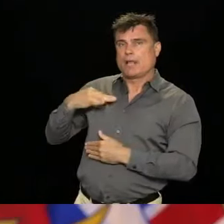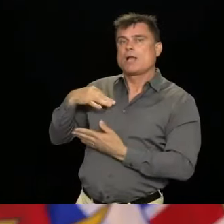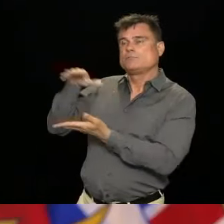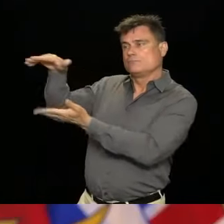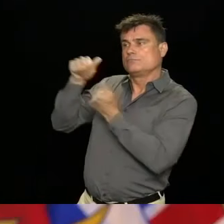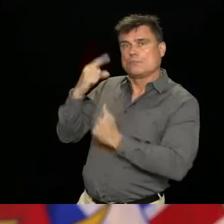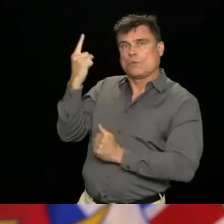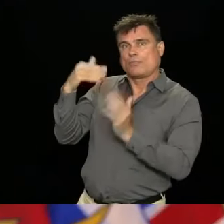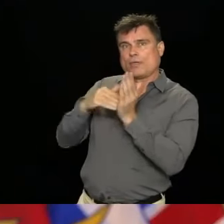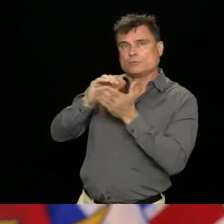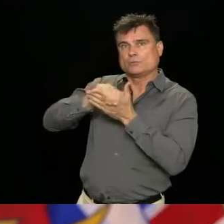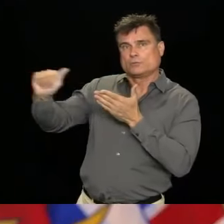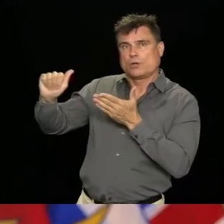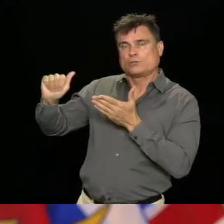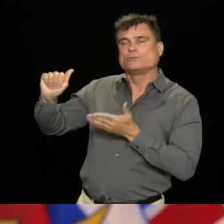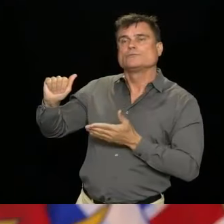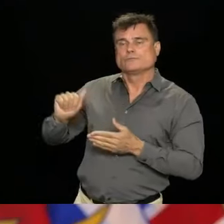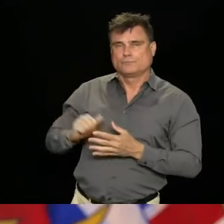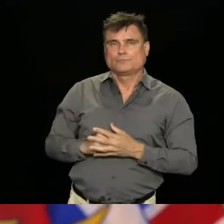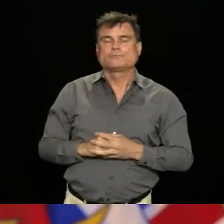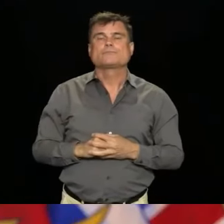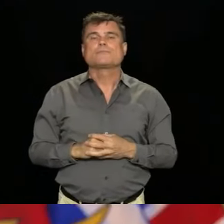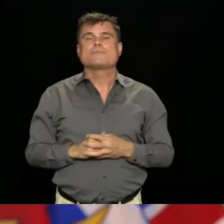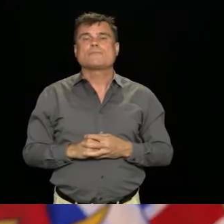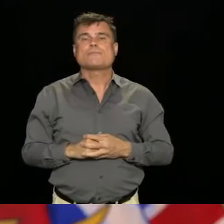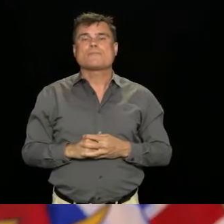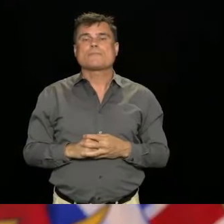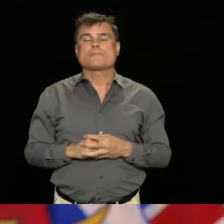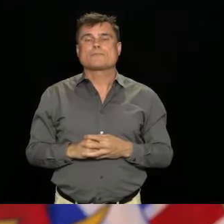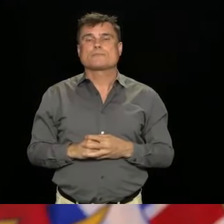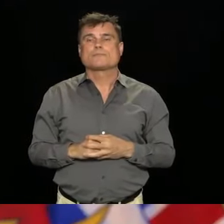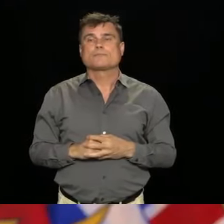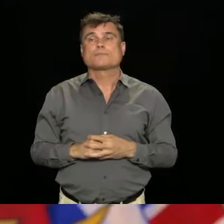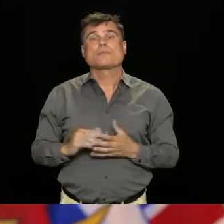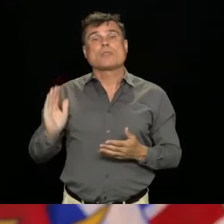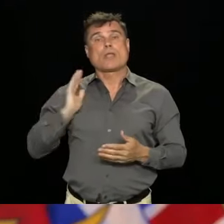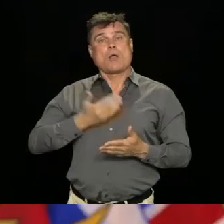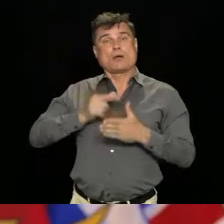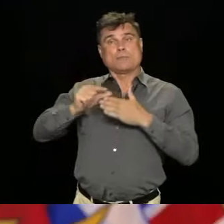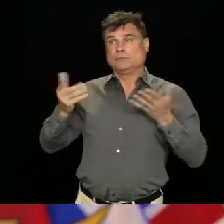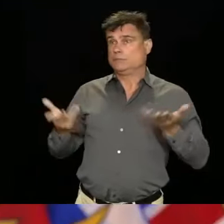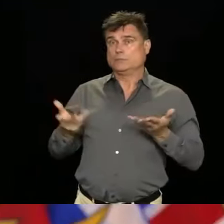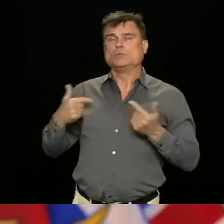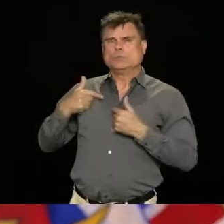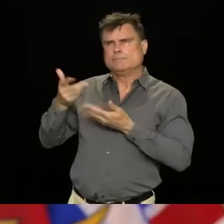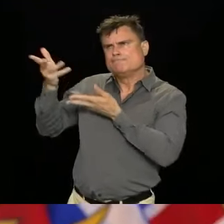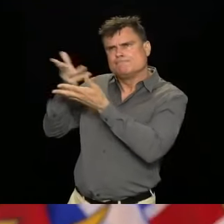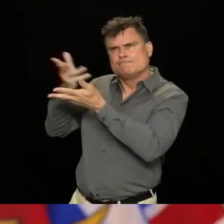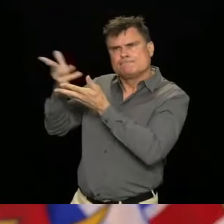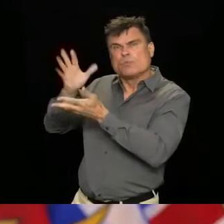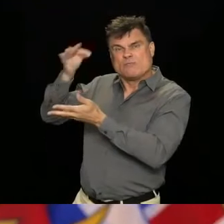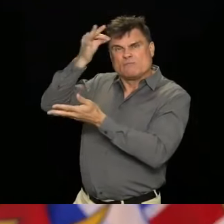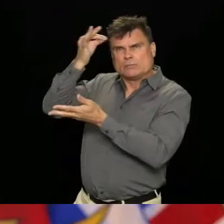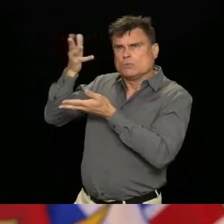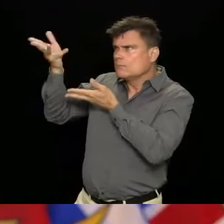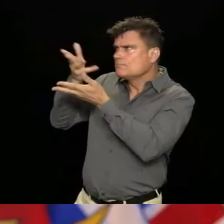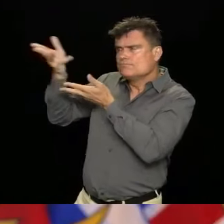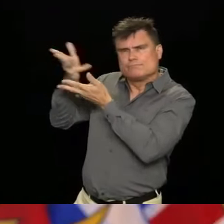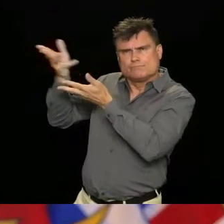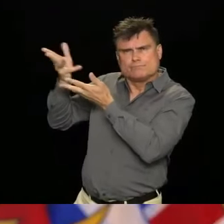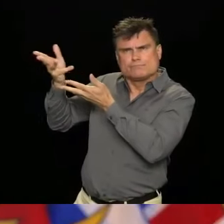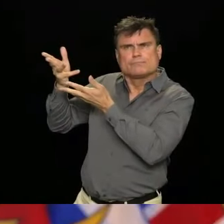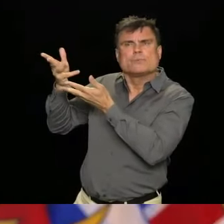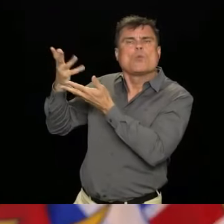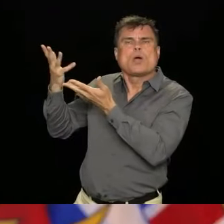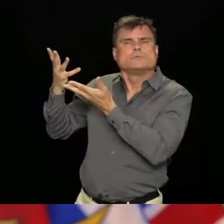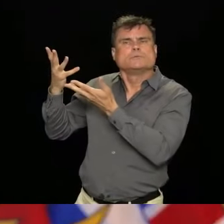one-time benefit for workers to date. Our government also worked with the federal government to expand the 75% wage subsidy